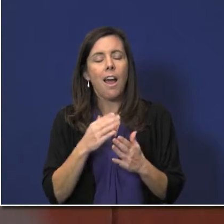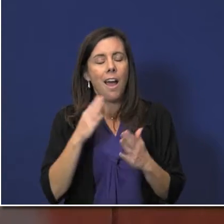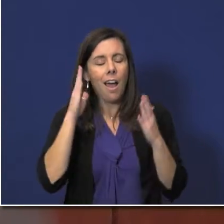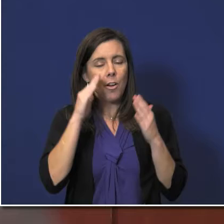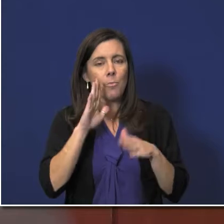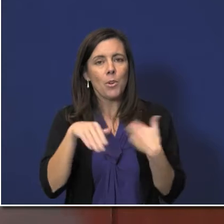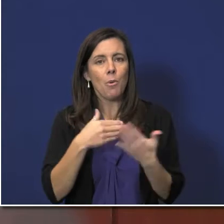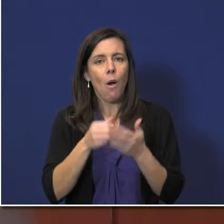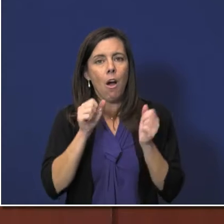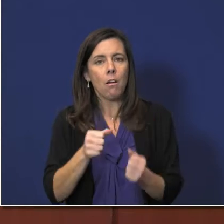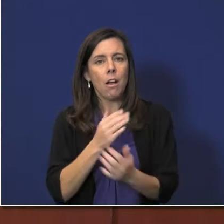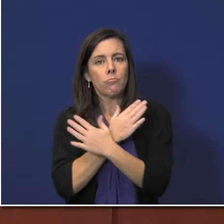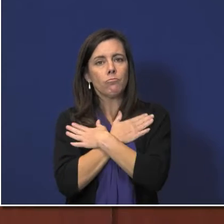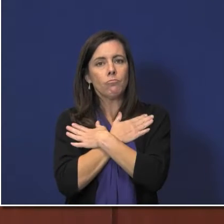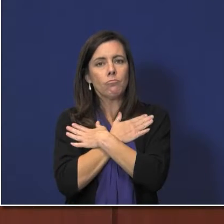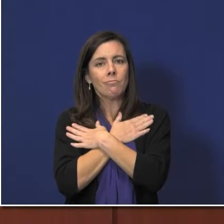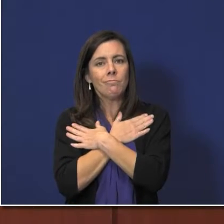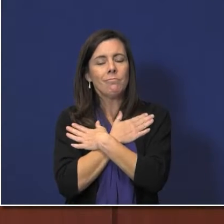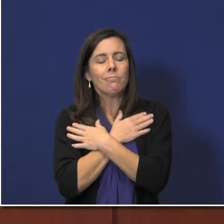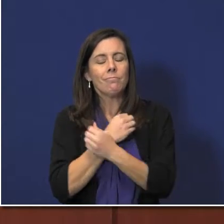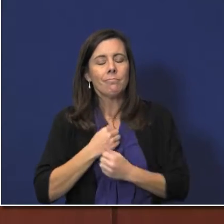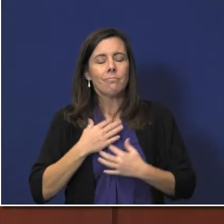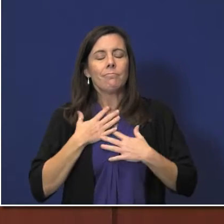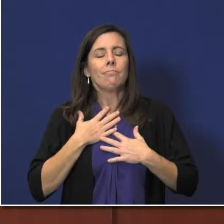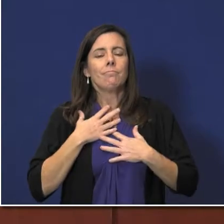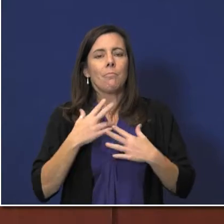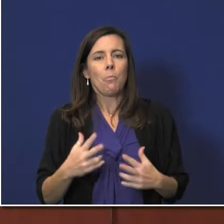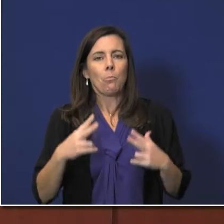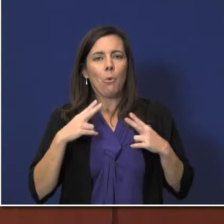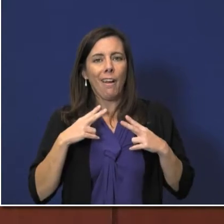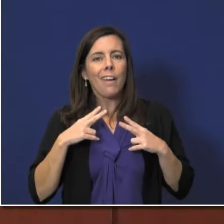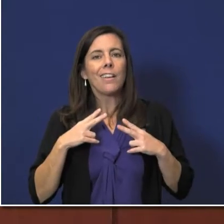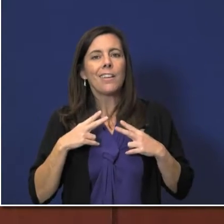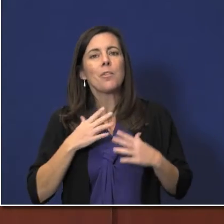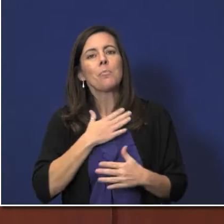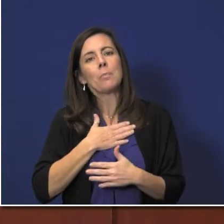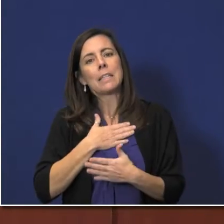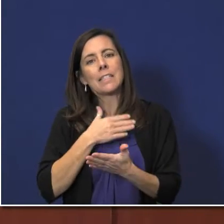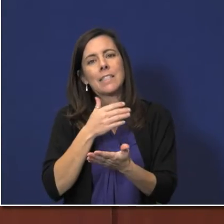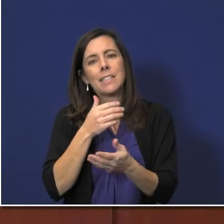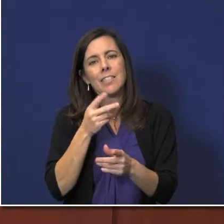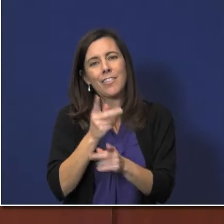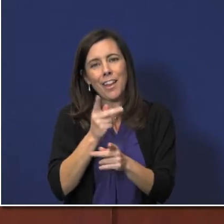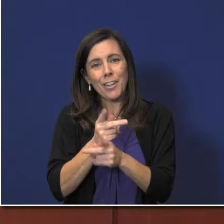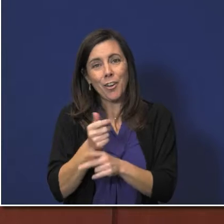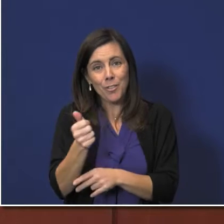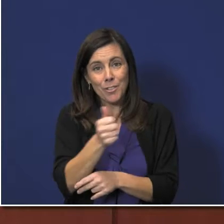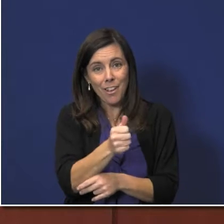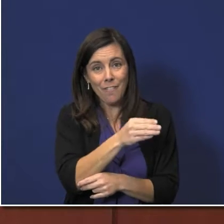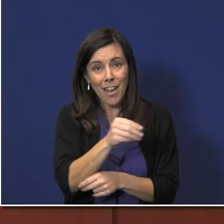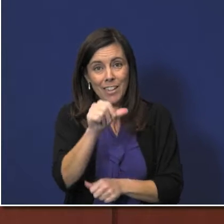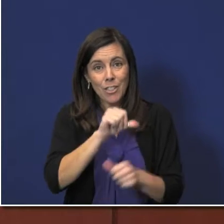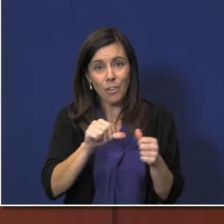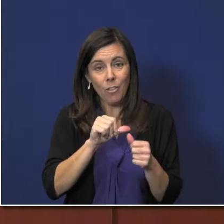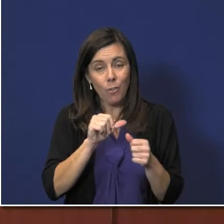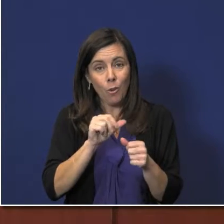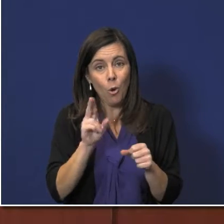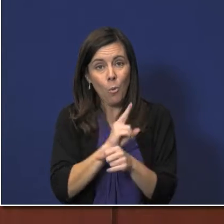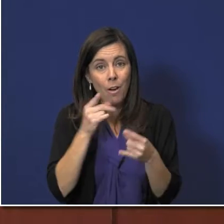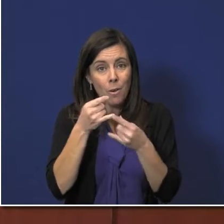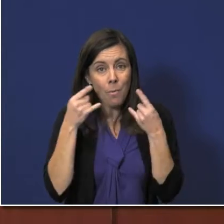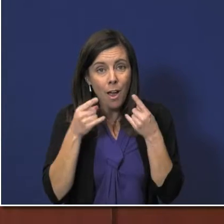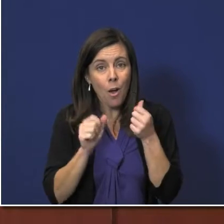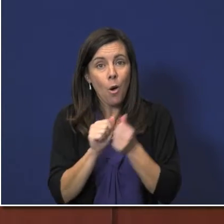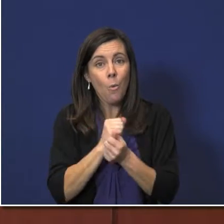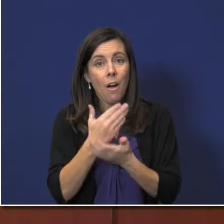relaxing, recharging break. I encourage you to take care of yourselves and each other. Be sure to wear your masks, wash your hands,